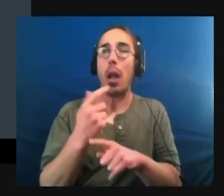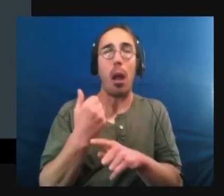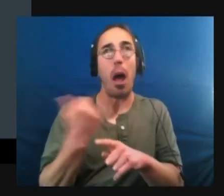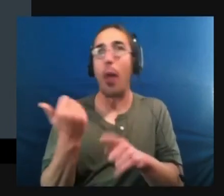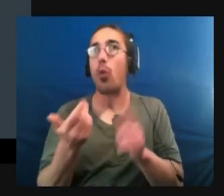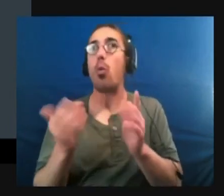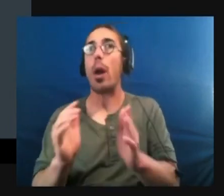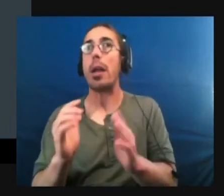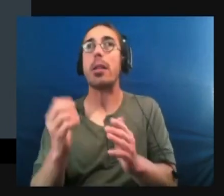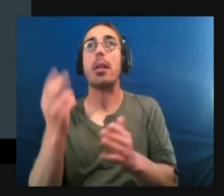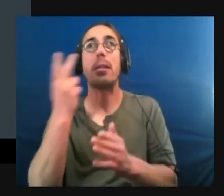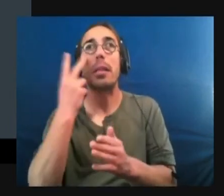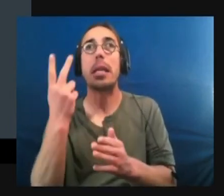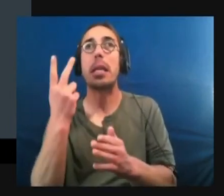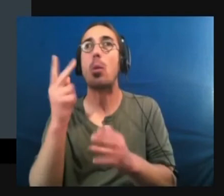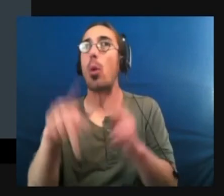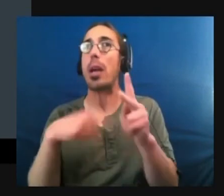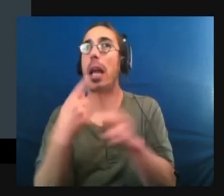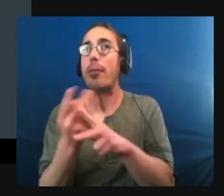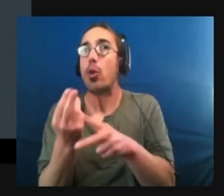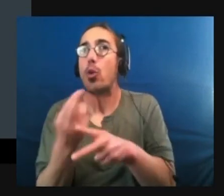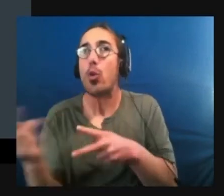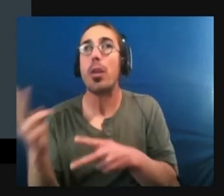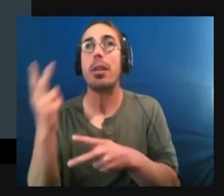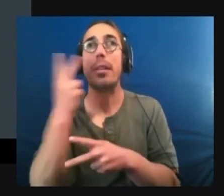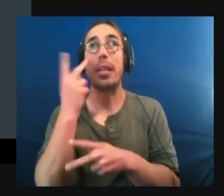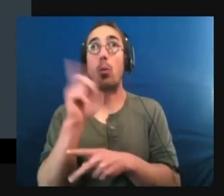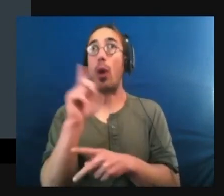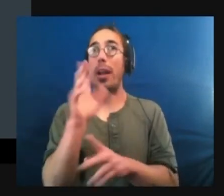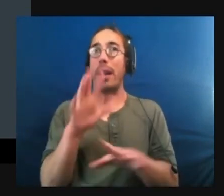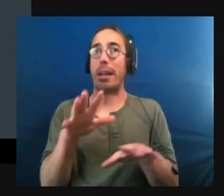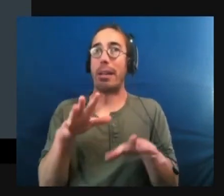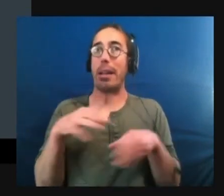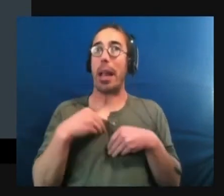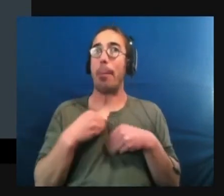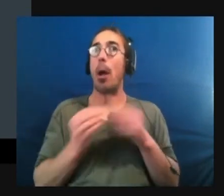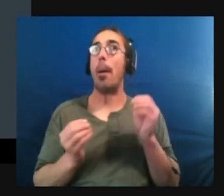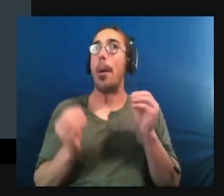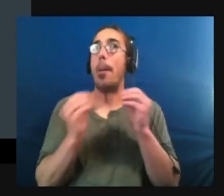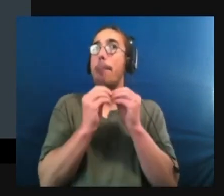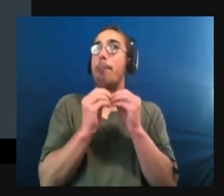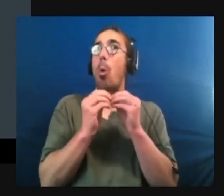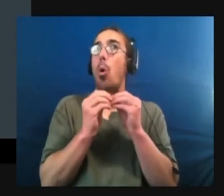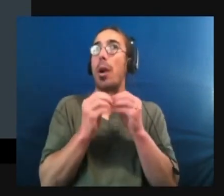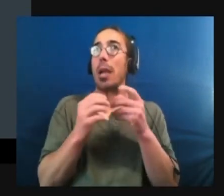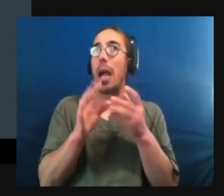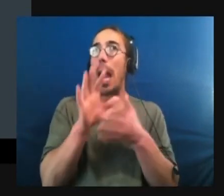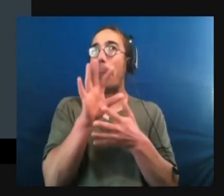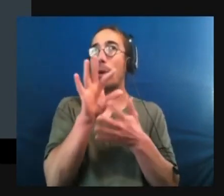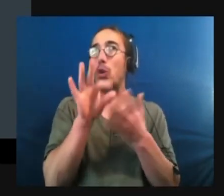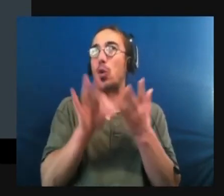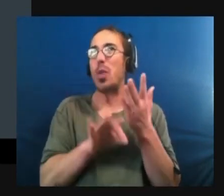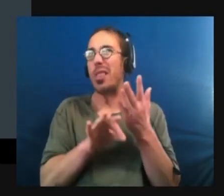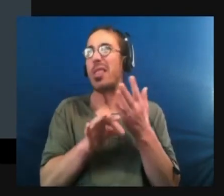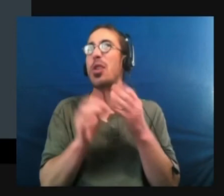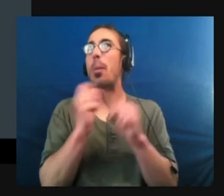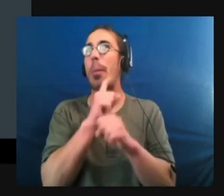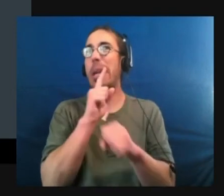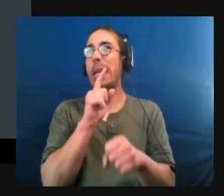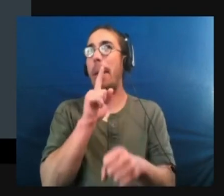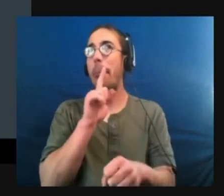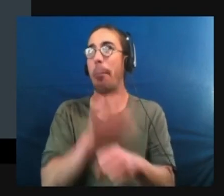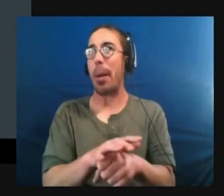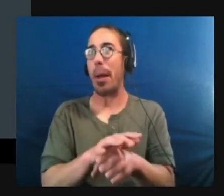resource and see where I can claim more opportunities to make commitments. And I do that